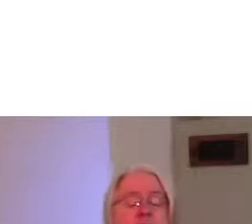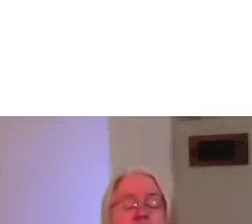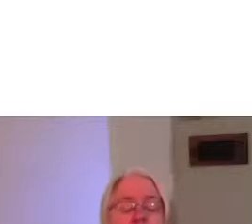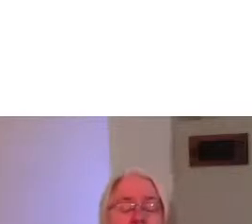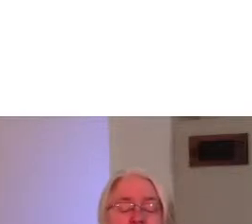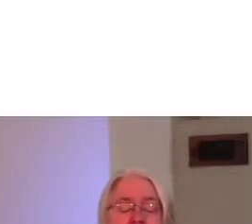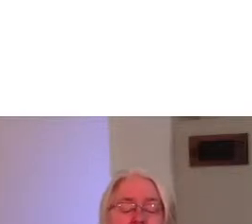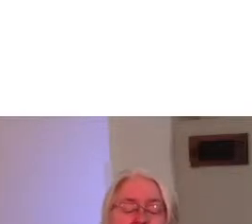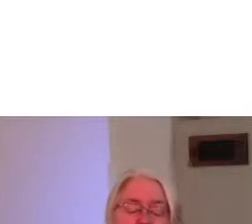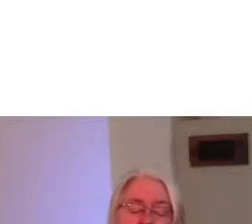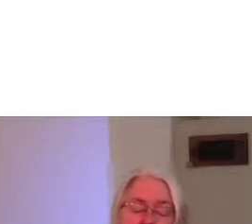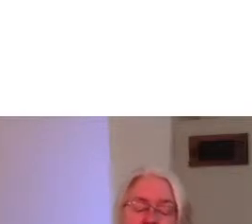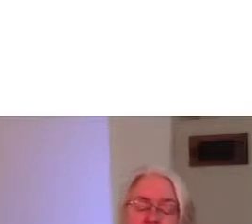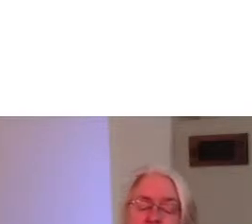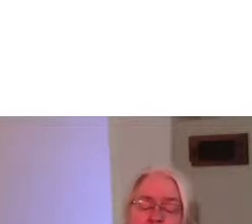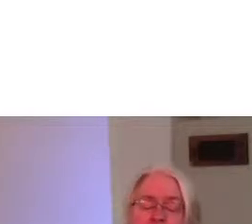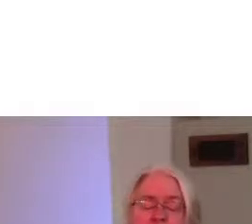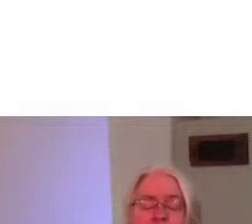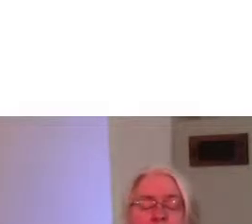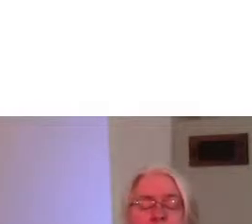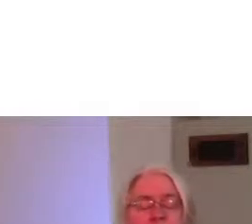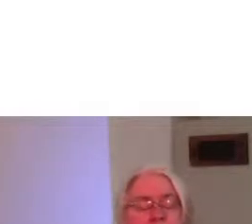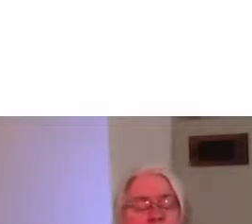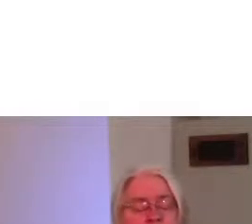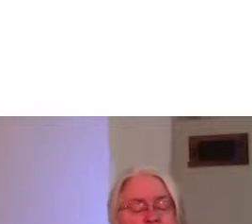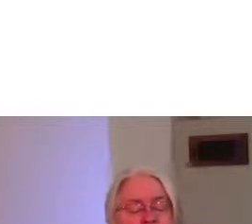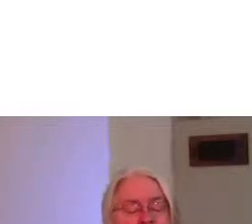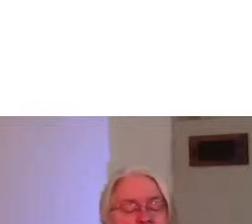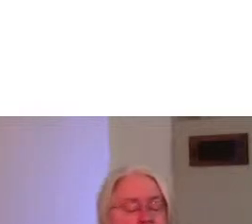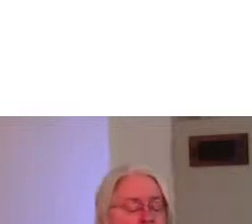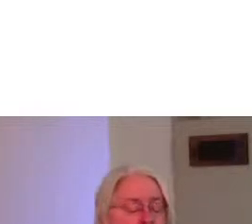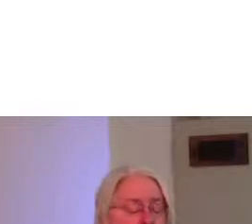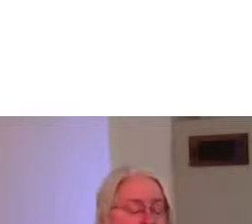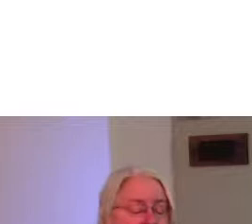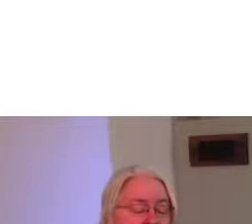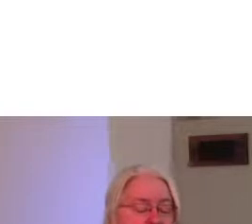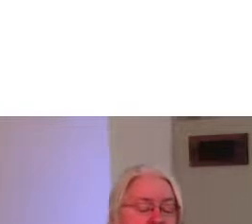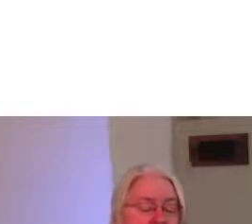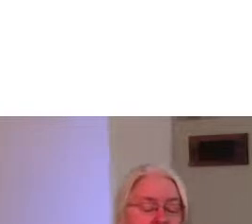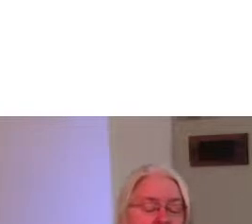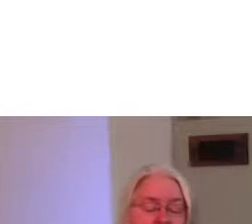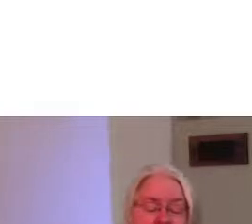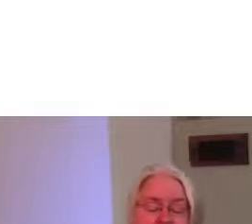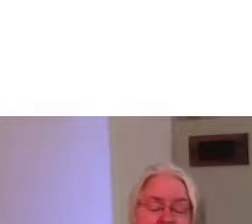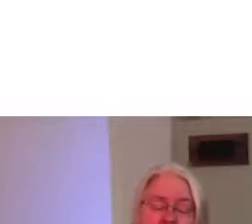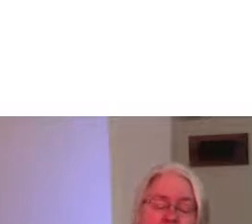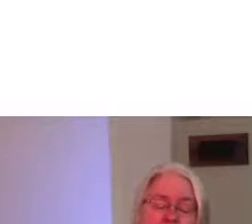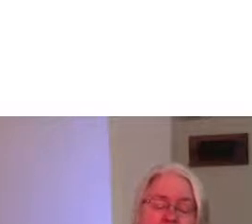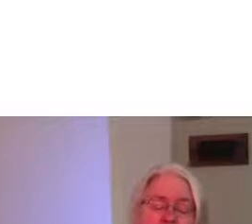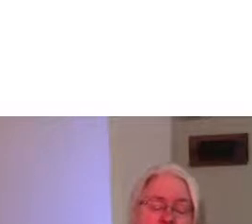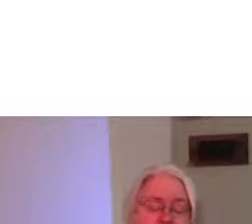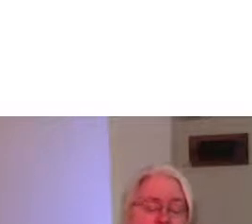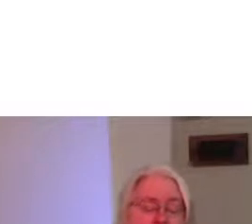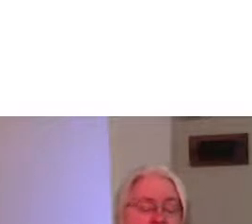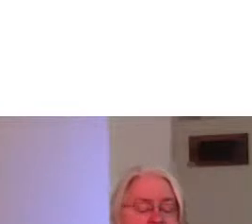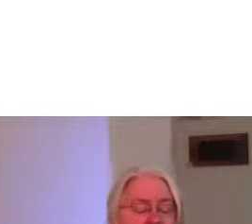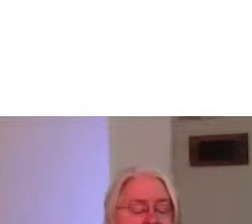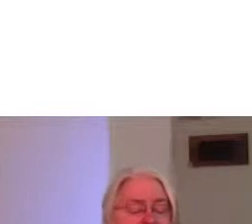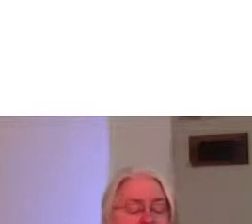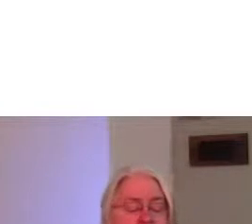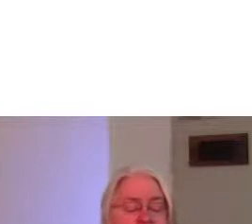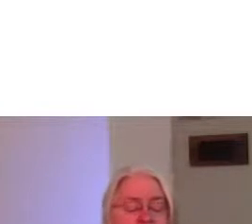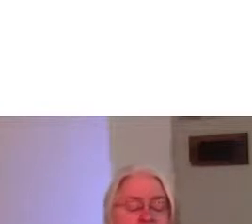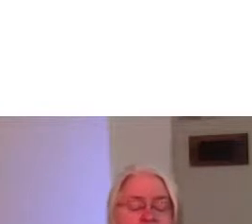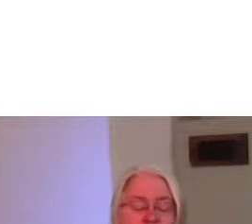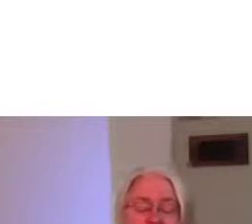imagination freely running wild. We dedicate our mind